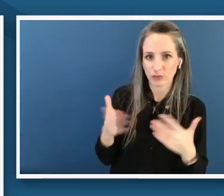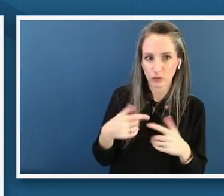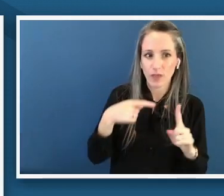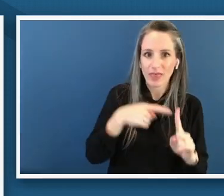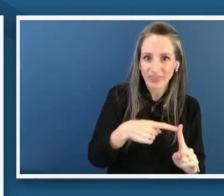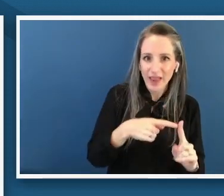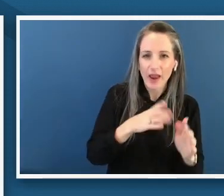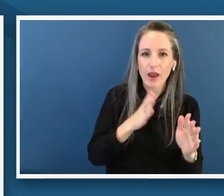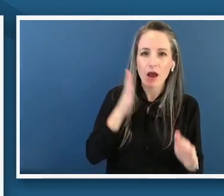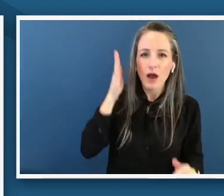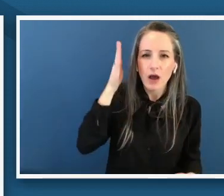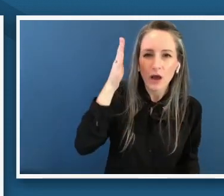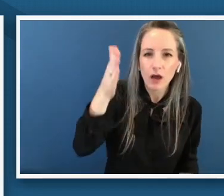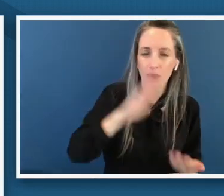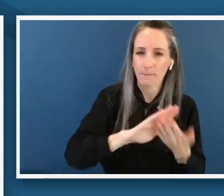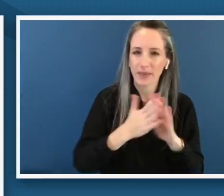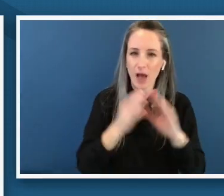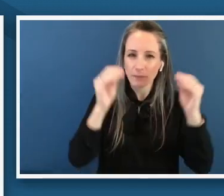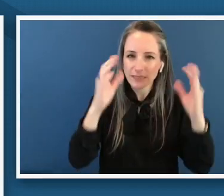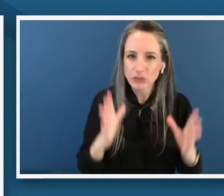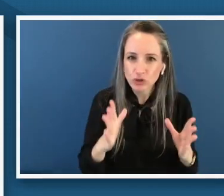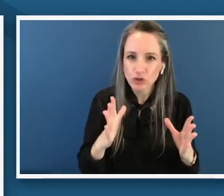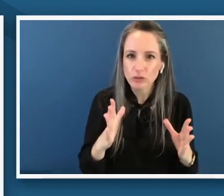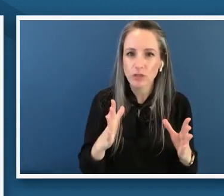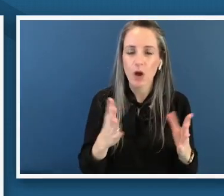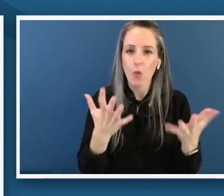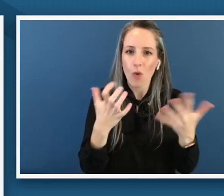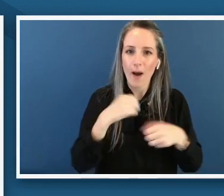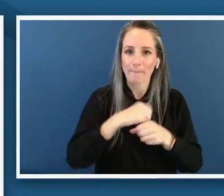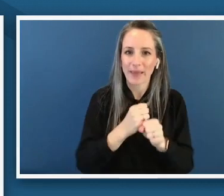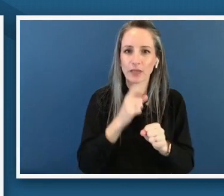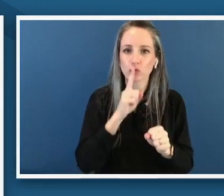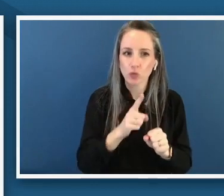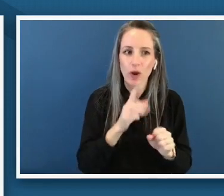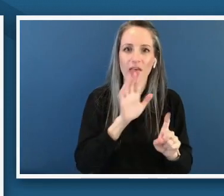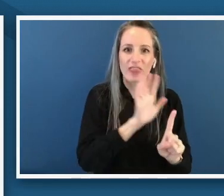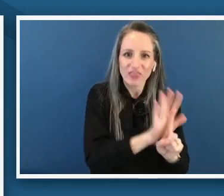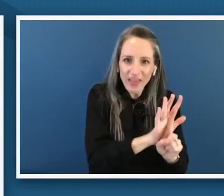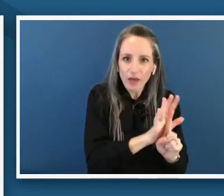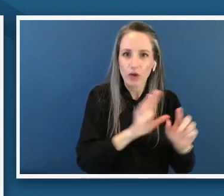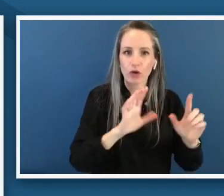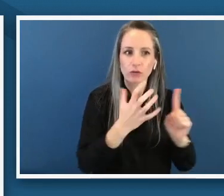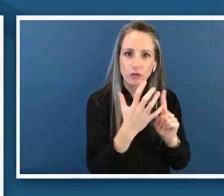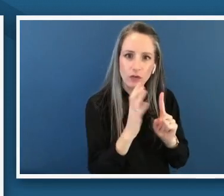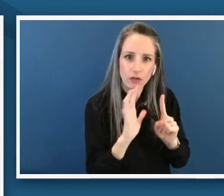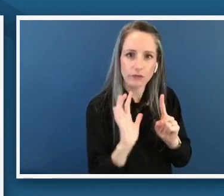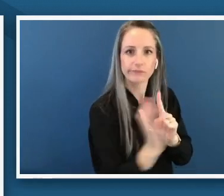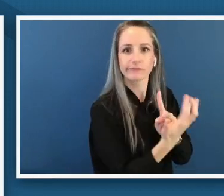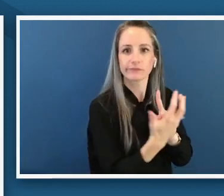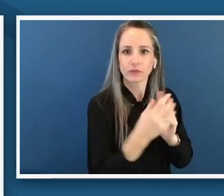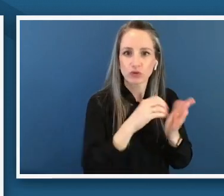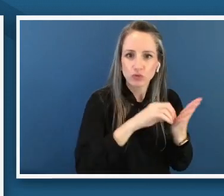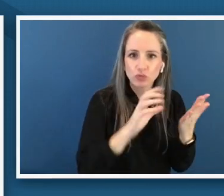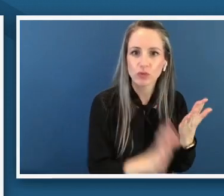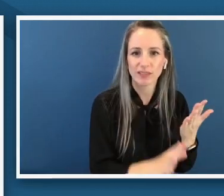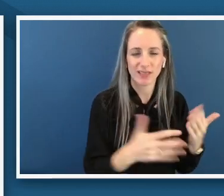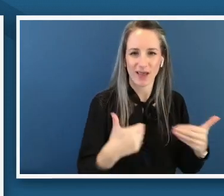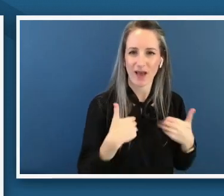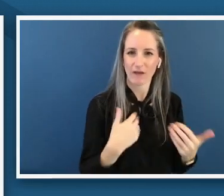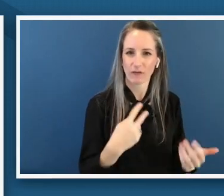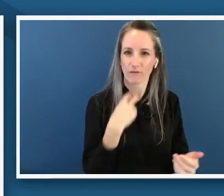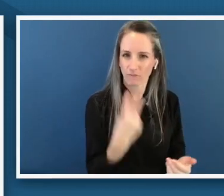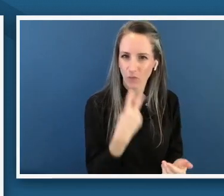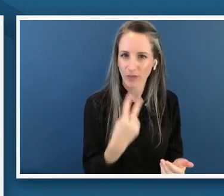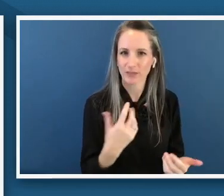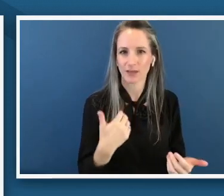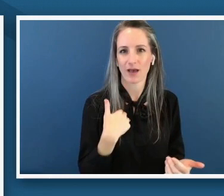feel powerful and like they have a voice. It makes perfect sense that this is the kind of work that we would commit ourselves to as we become teachers. A lot